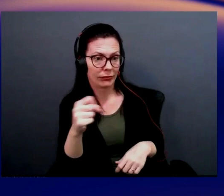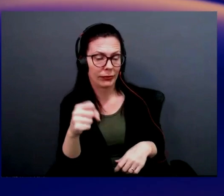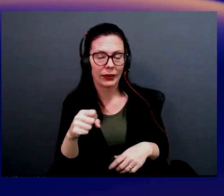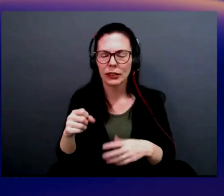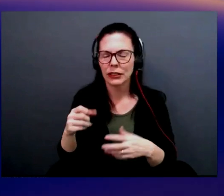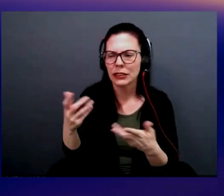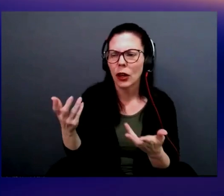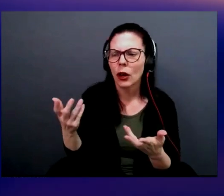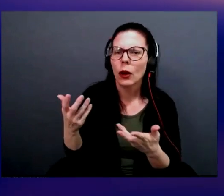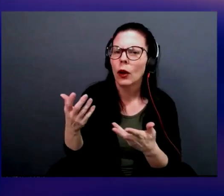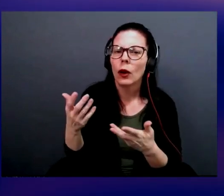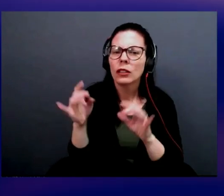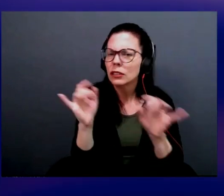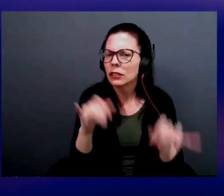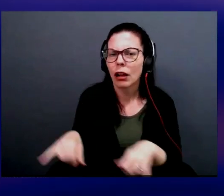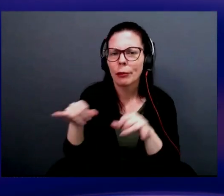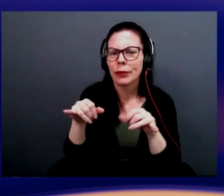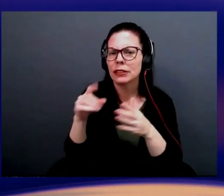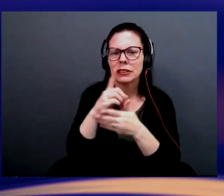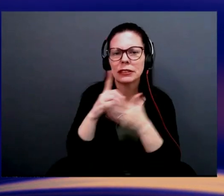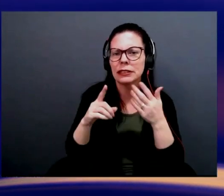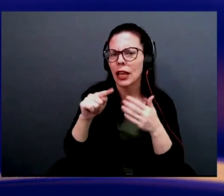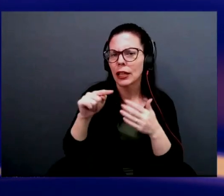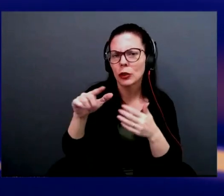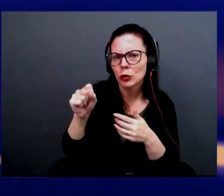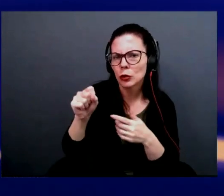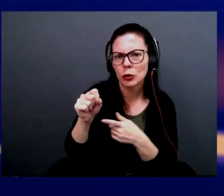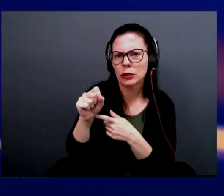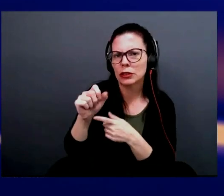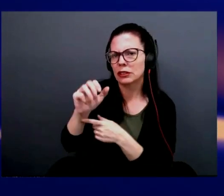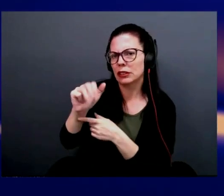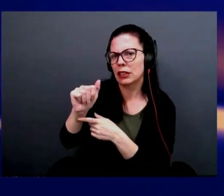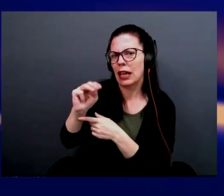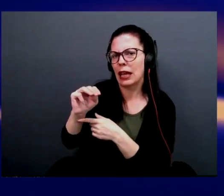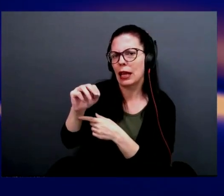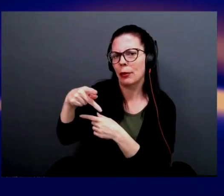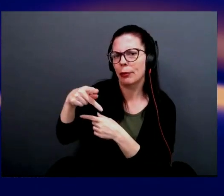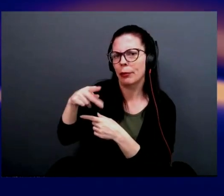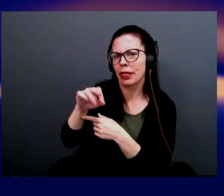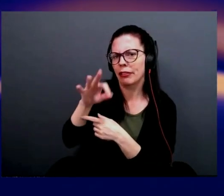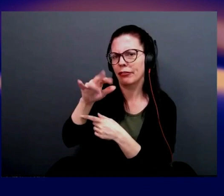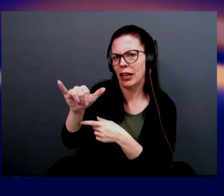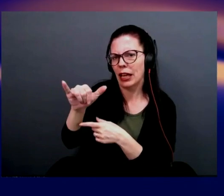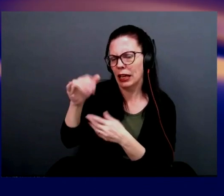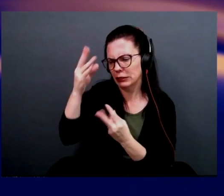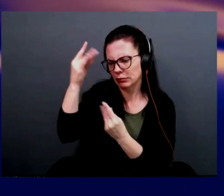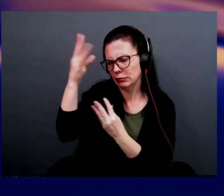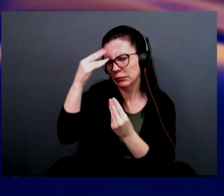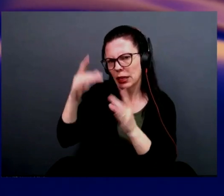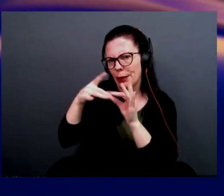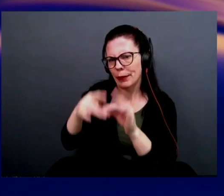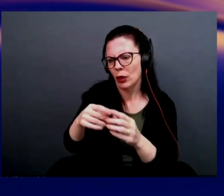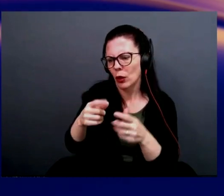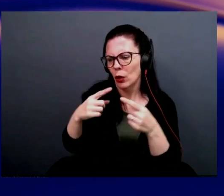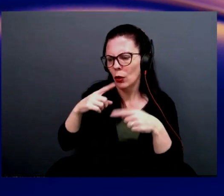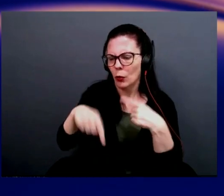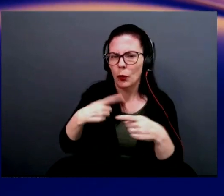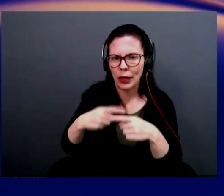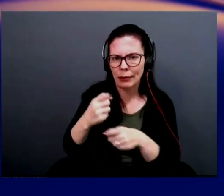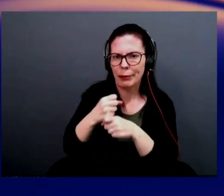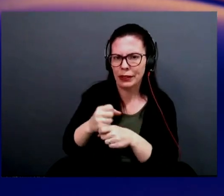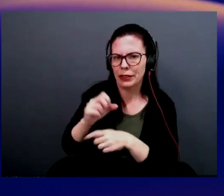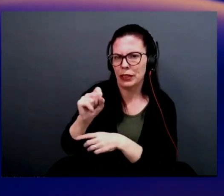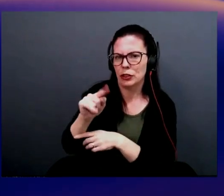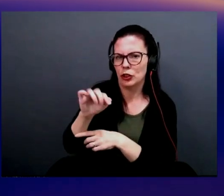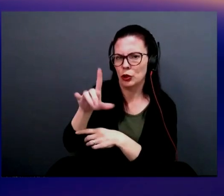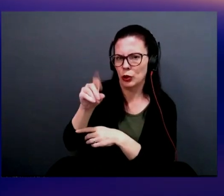what are some common design tools that Amplify took into consideration when building Studio? Really, we